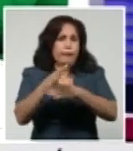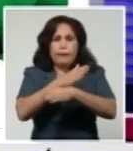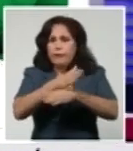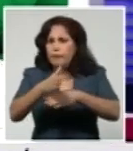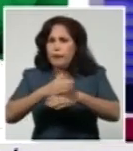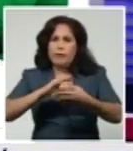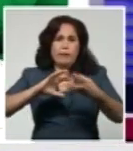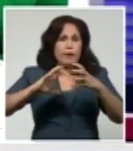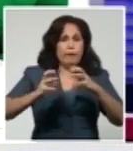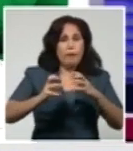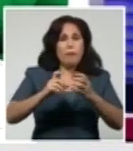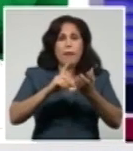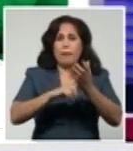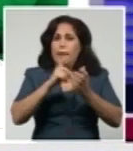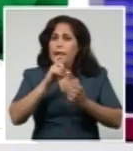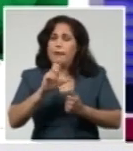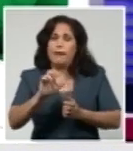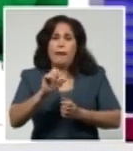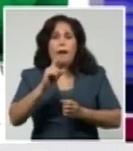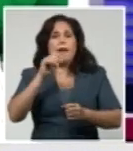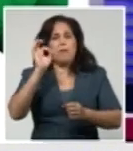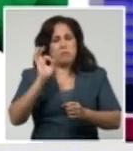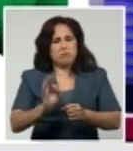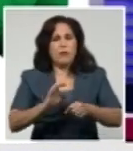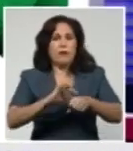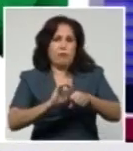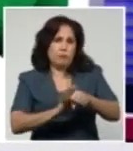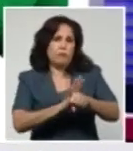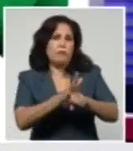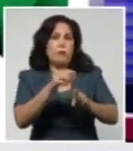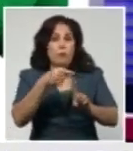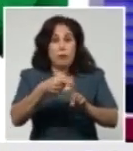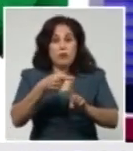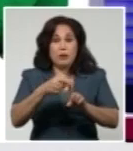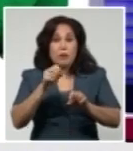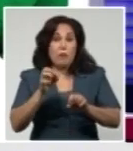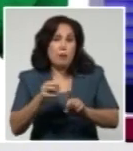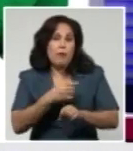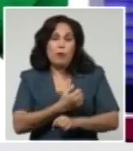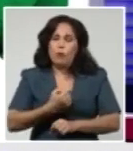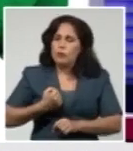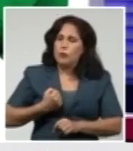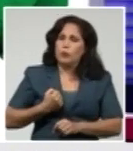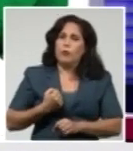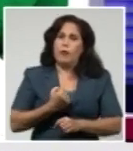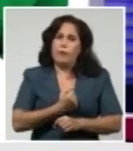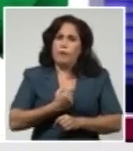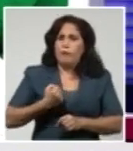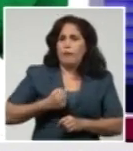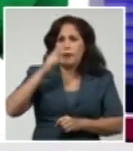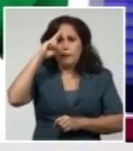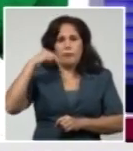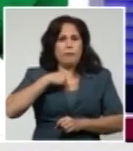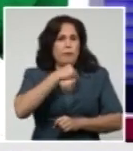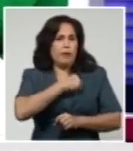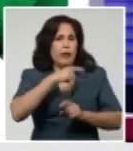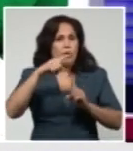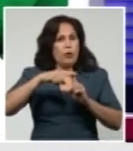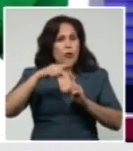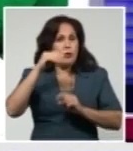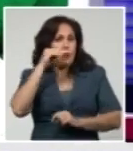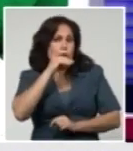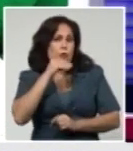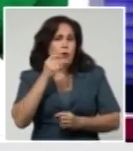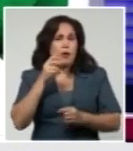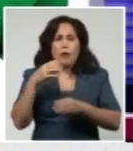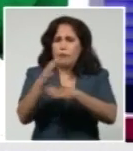went into cardiac arrest. In spite of attempts to revive her, the patient sadly died.